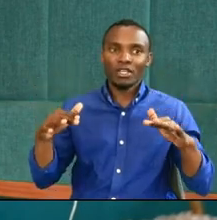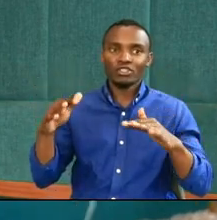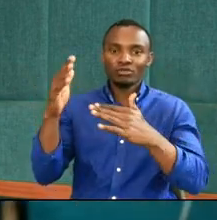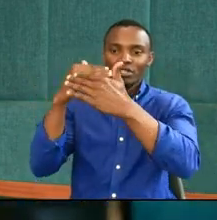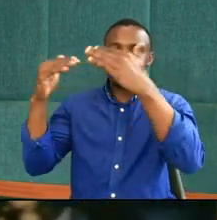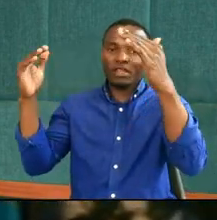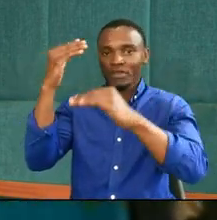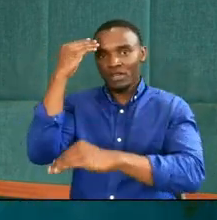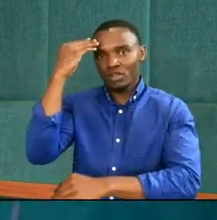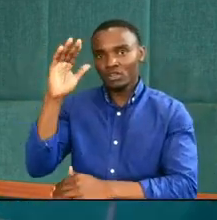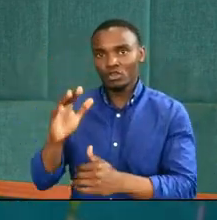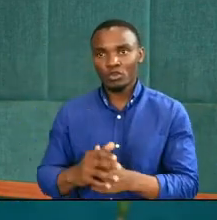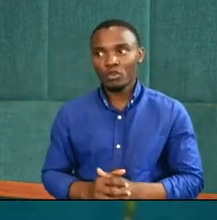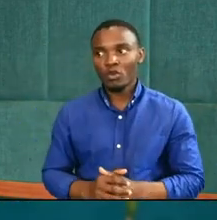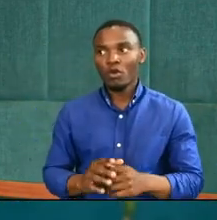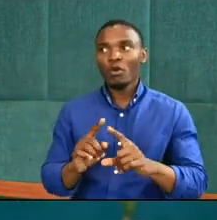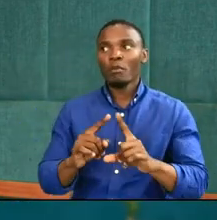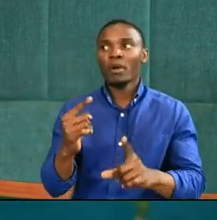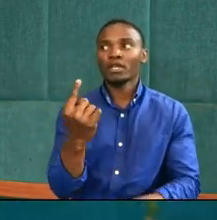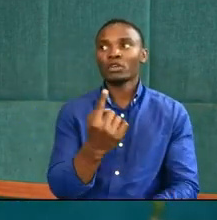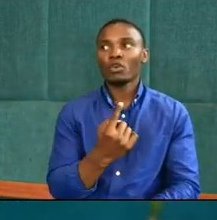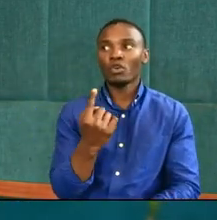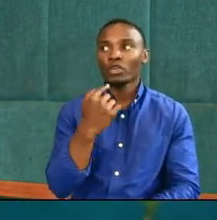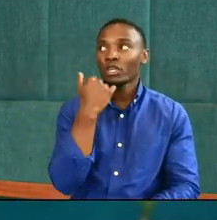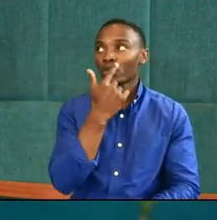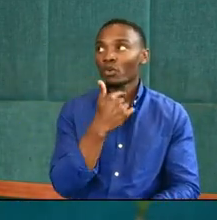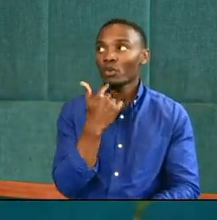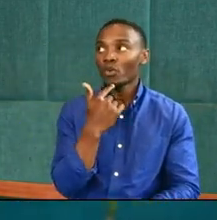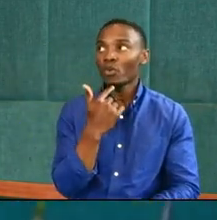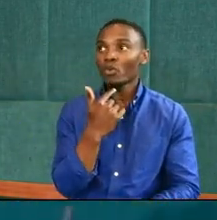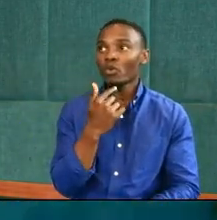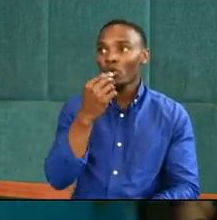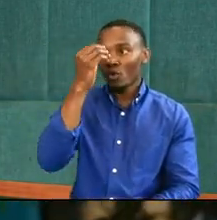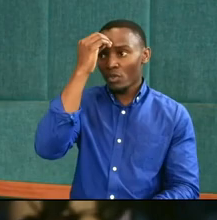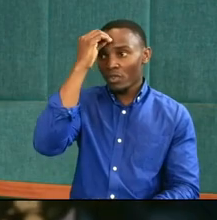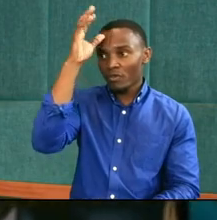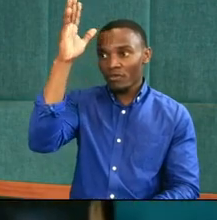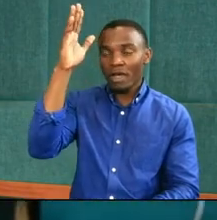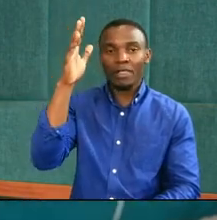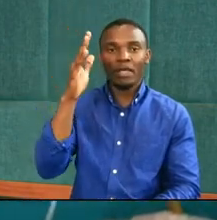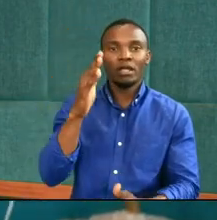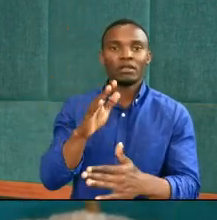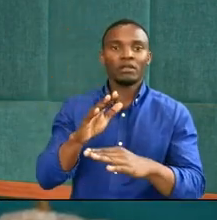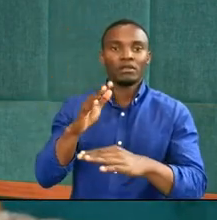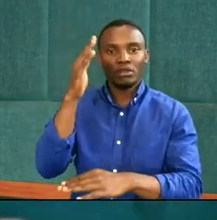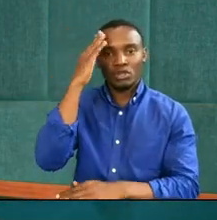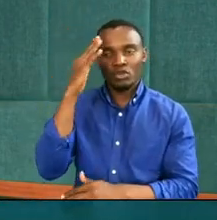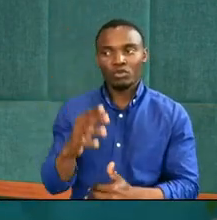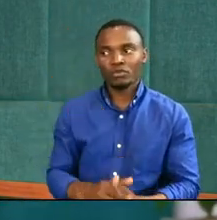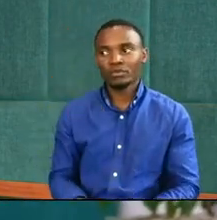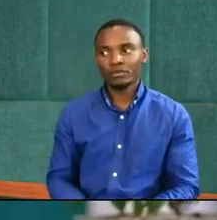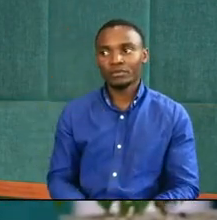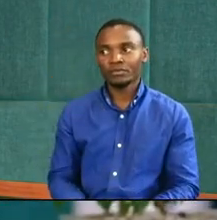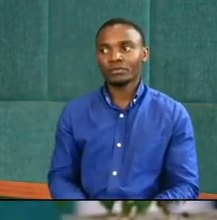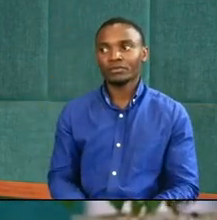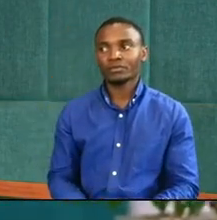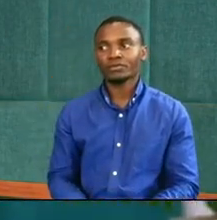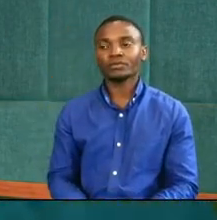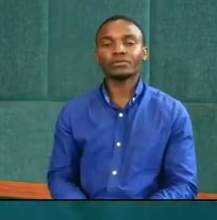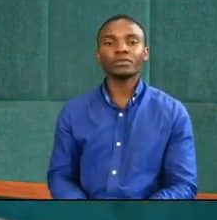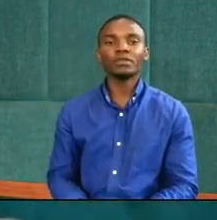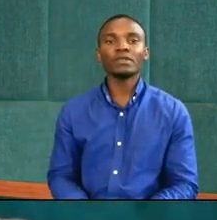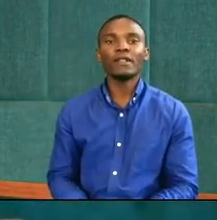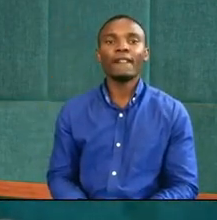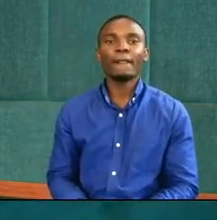Son, but only the Father. Well, the next point we want to bring to your